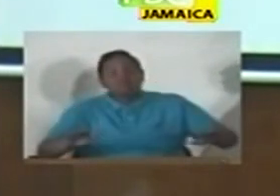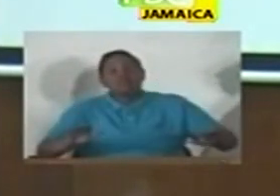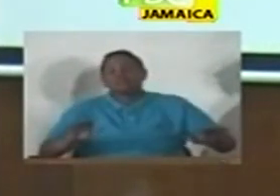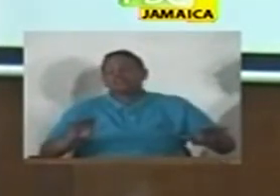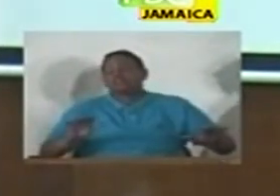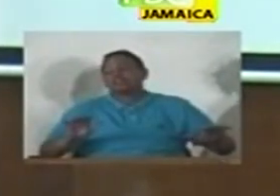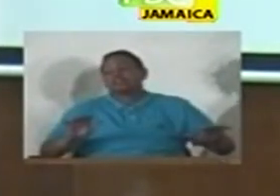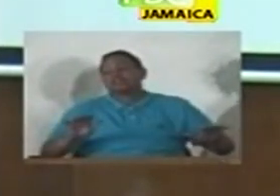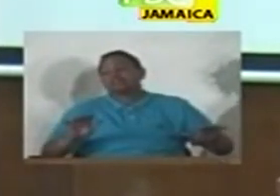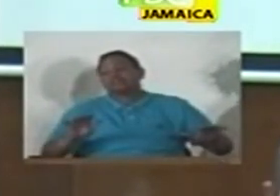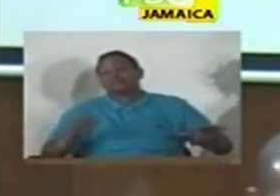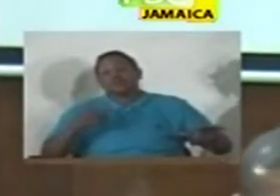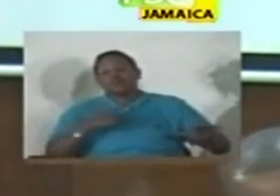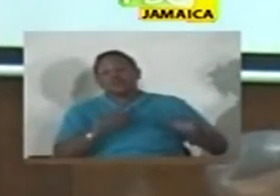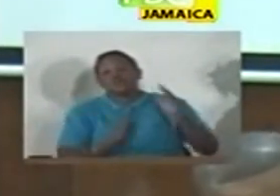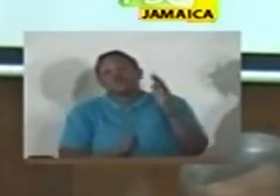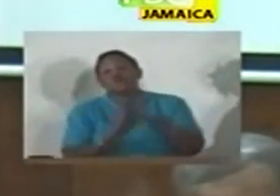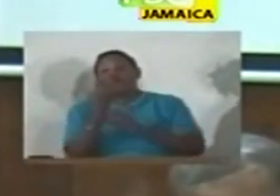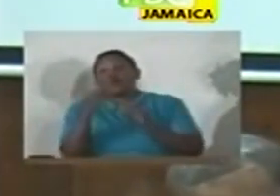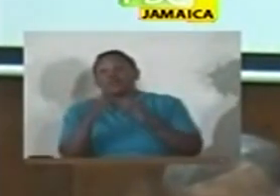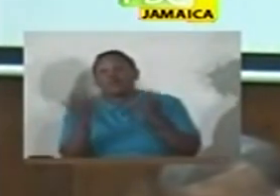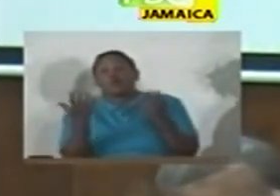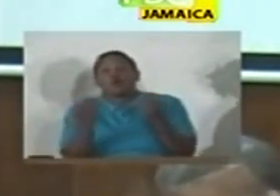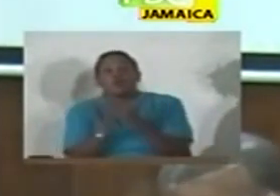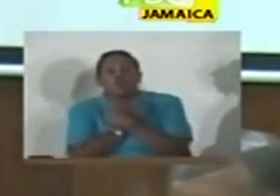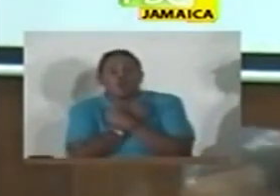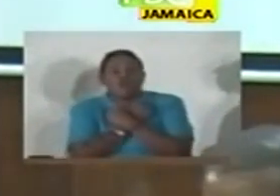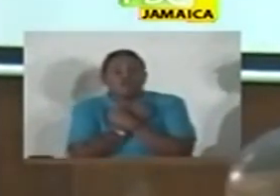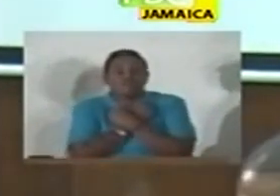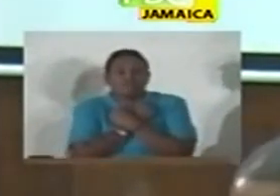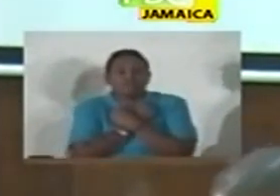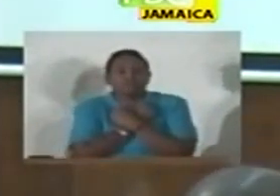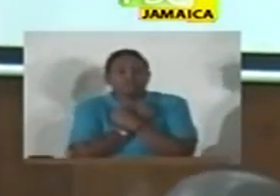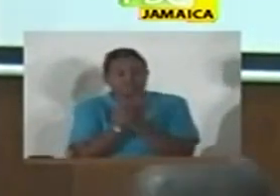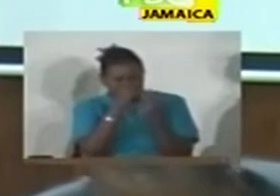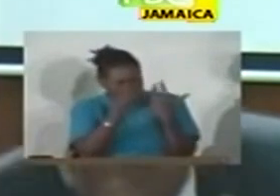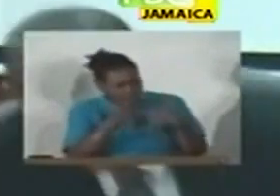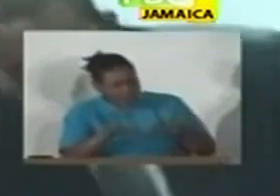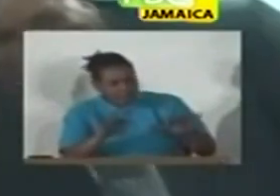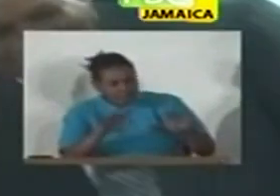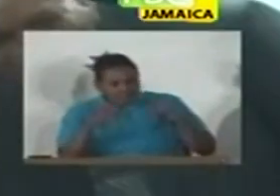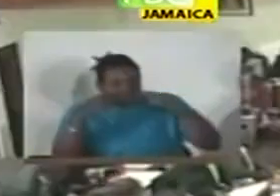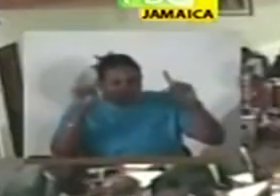country as we grow in love, harmony, and prosperity.